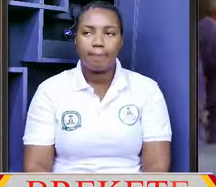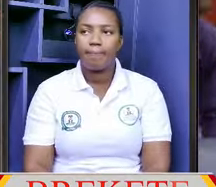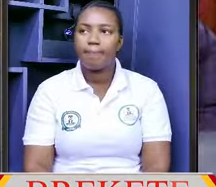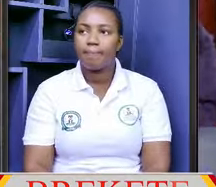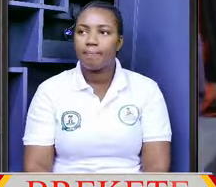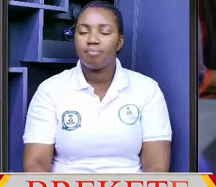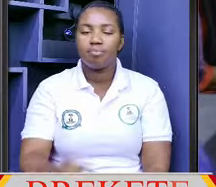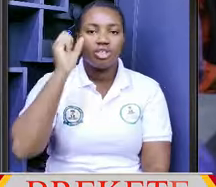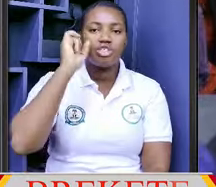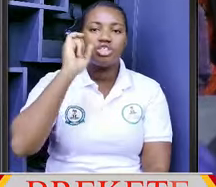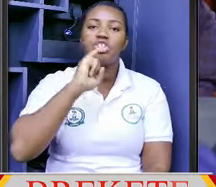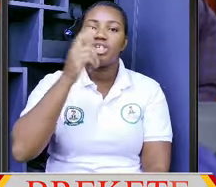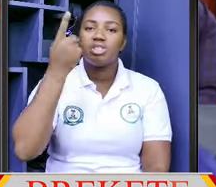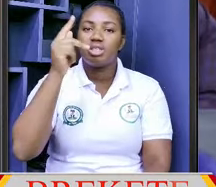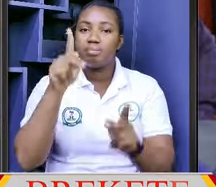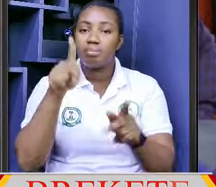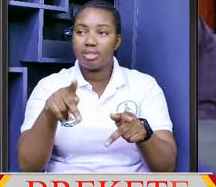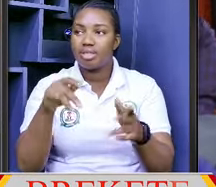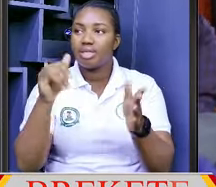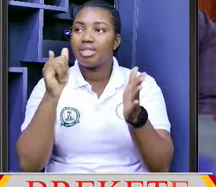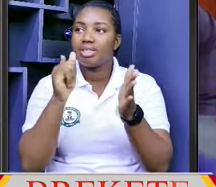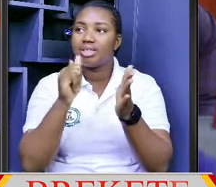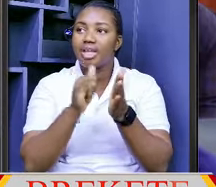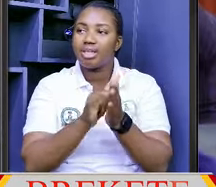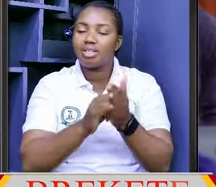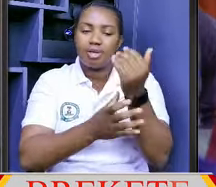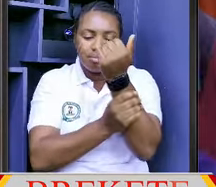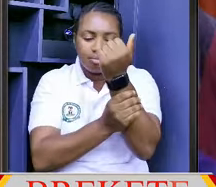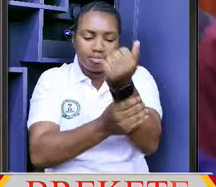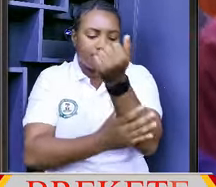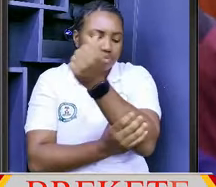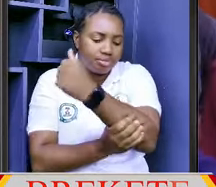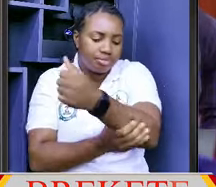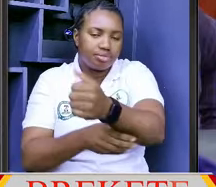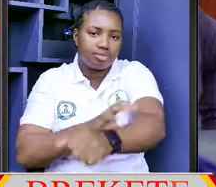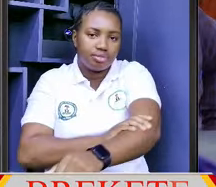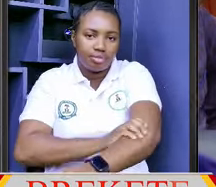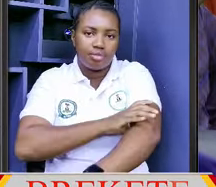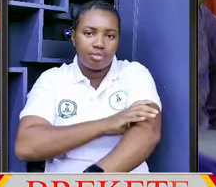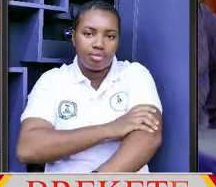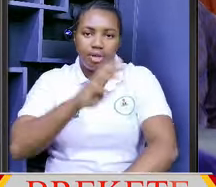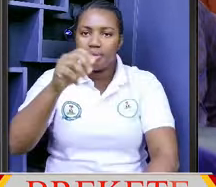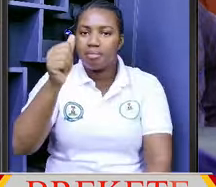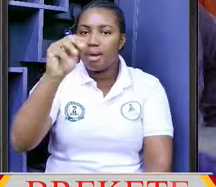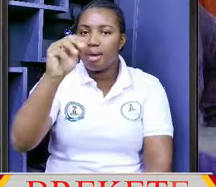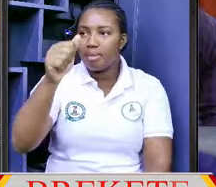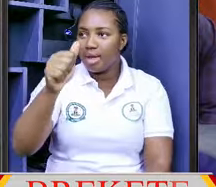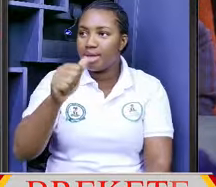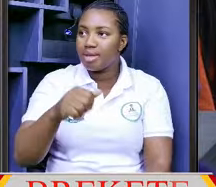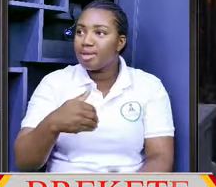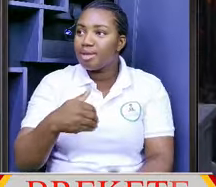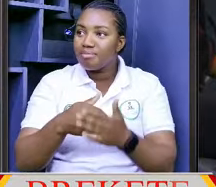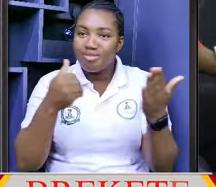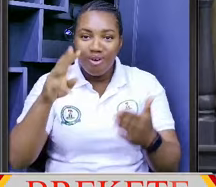Now she be the person where massage mama. Wait, mama, come now. Mama, wait before if she